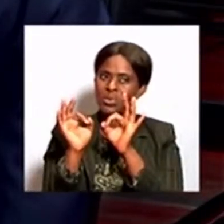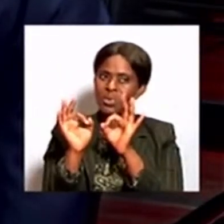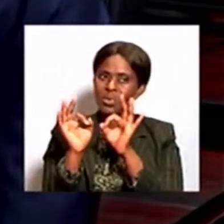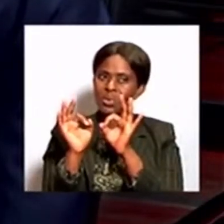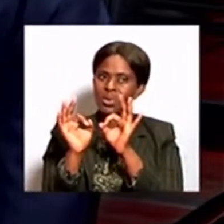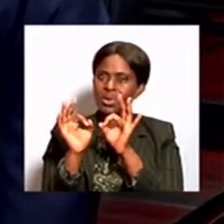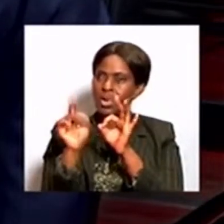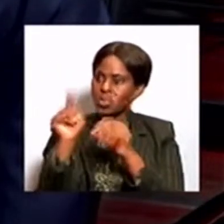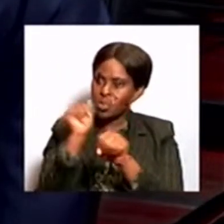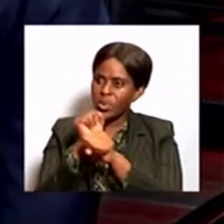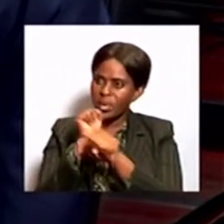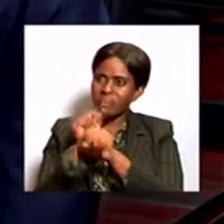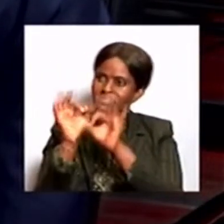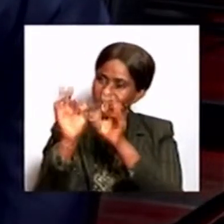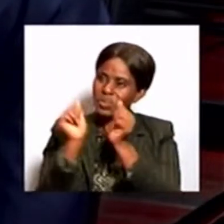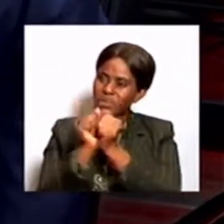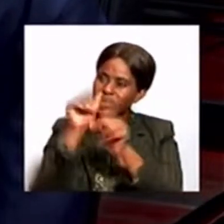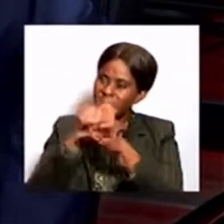with your internal auditor?